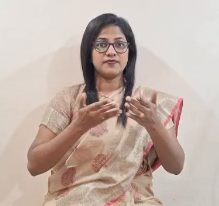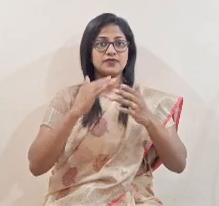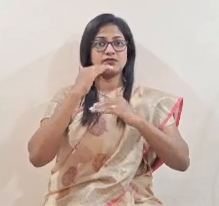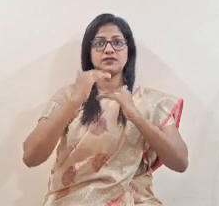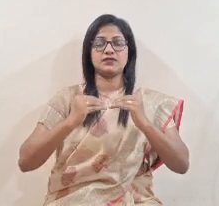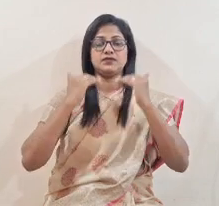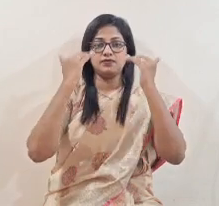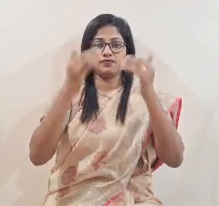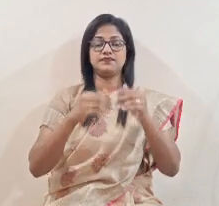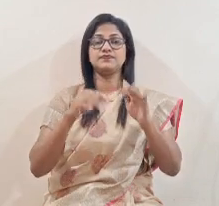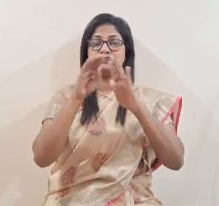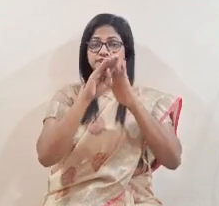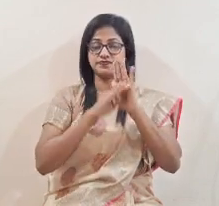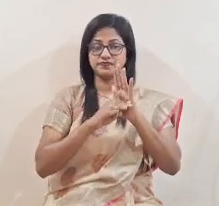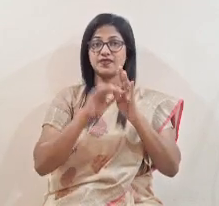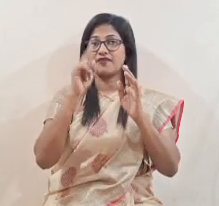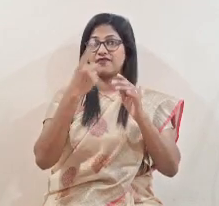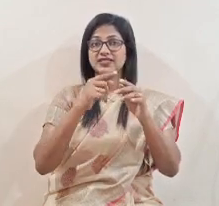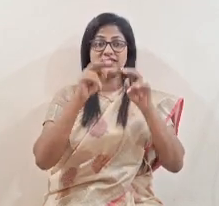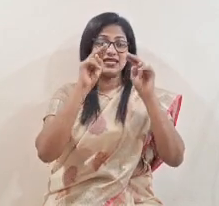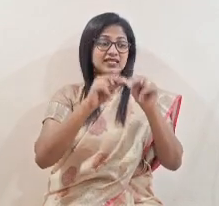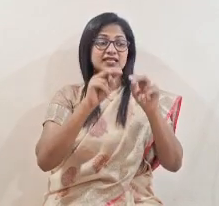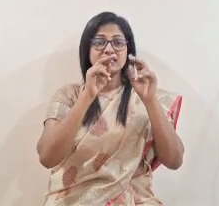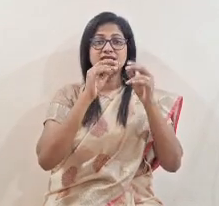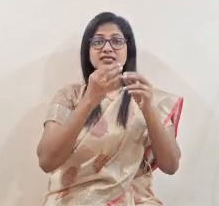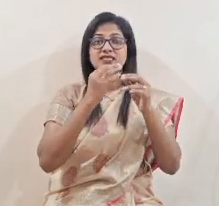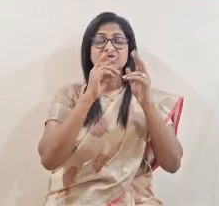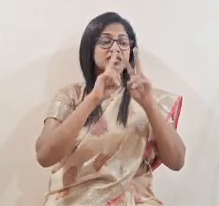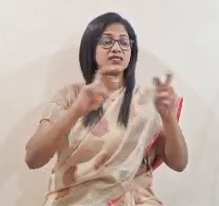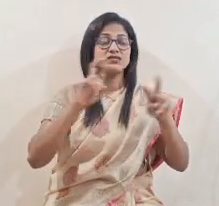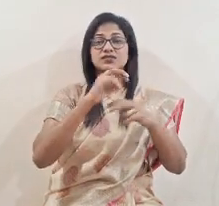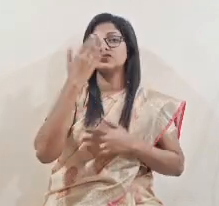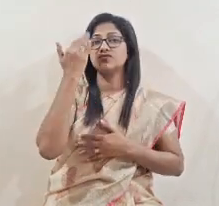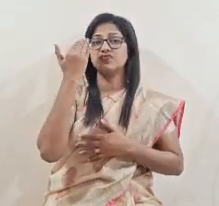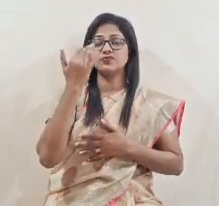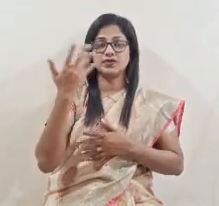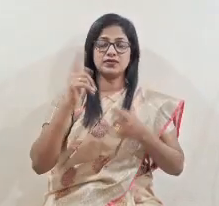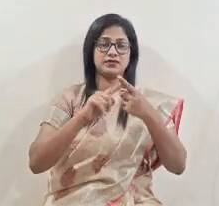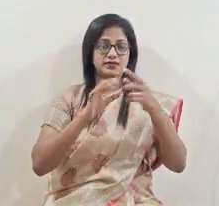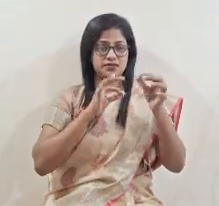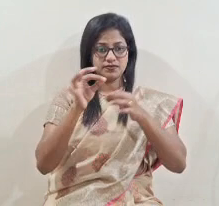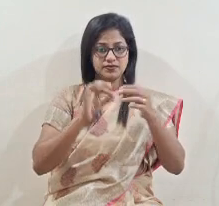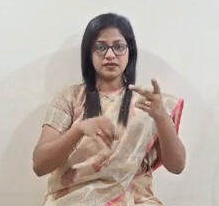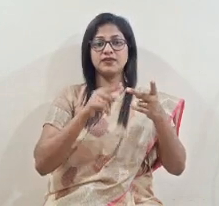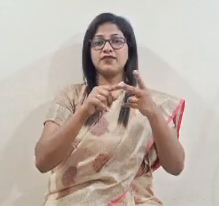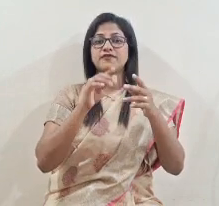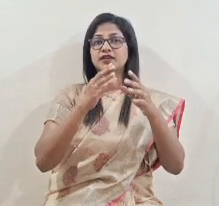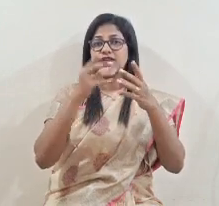few steps. Where first I'll explain the need of the study, followed by the parameters selected